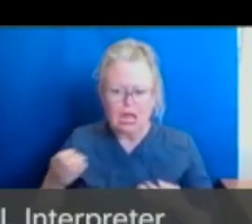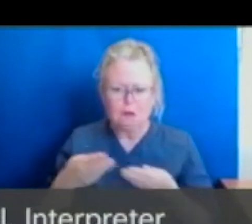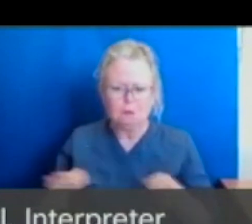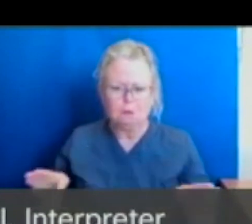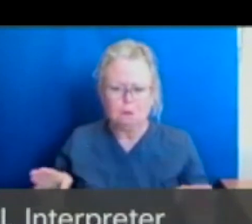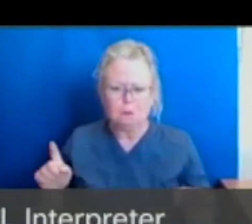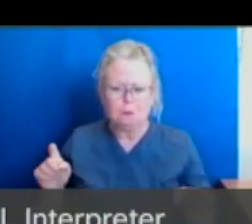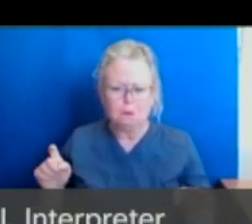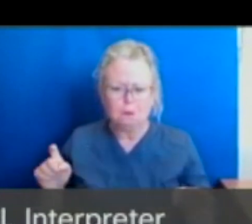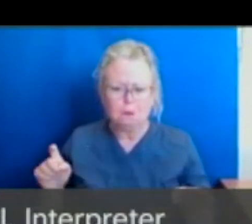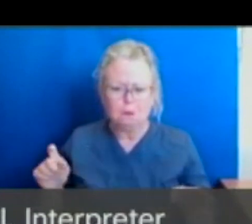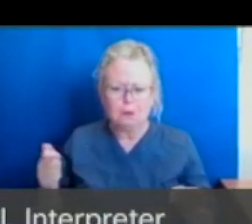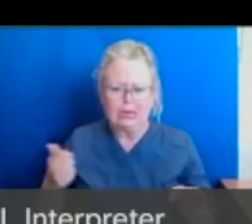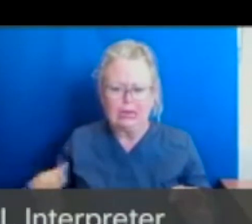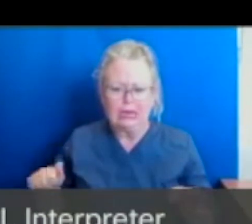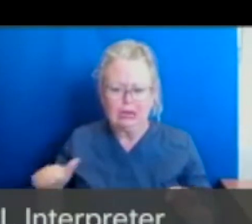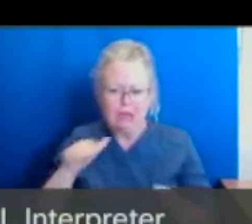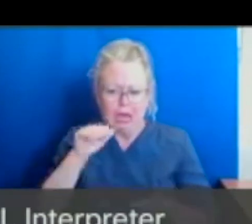No.